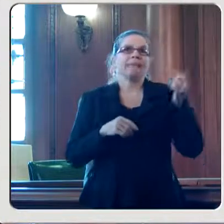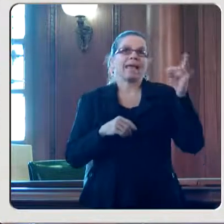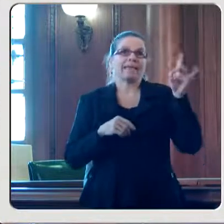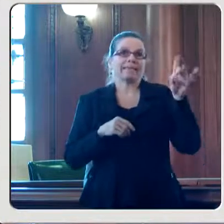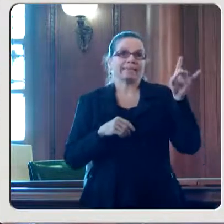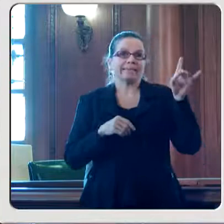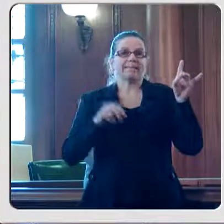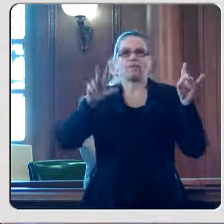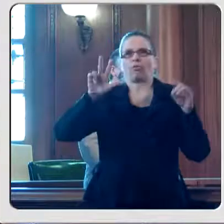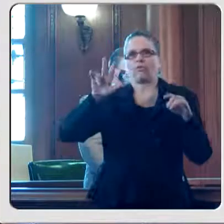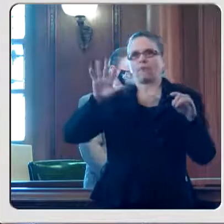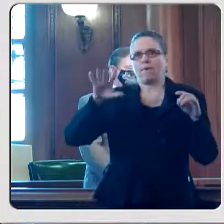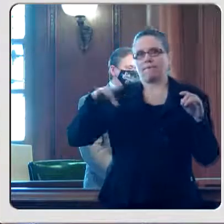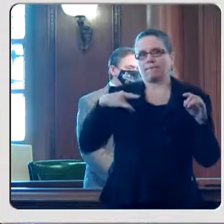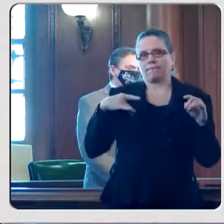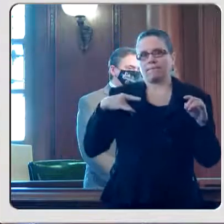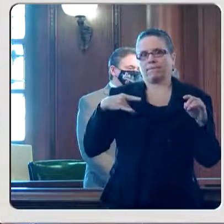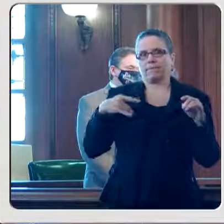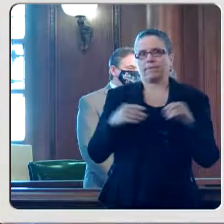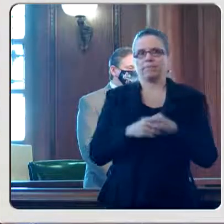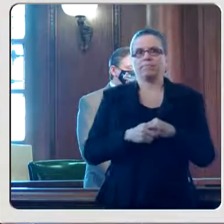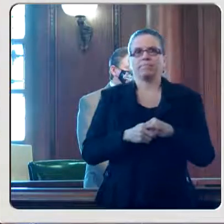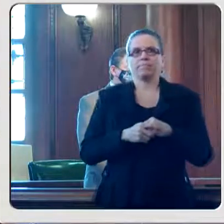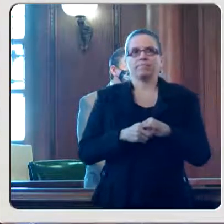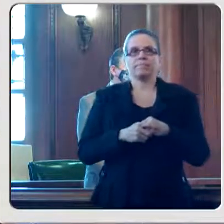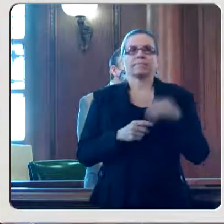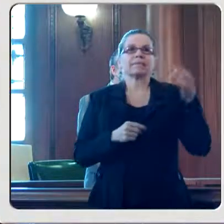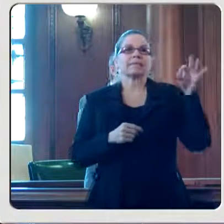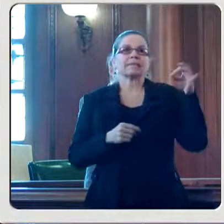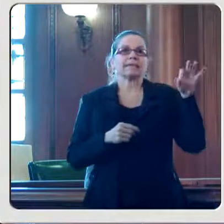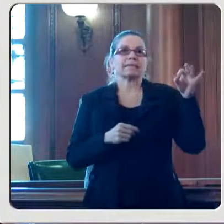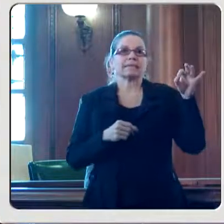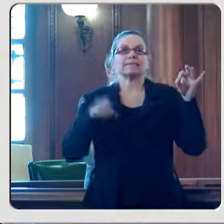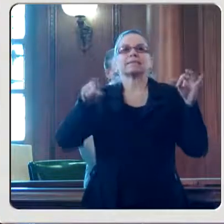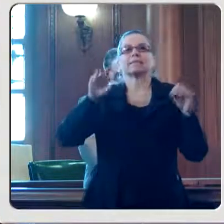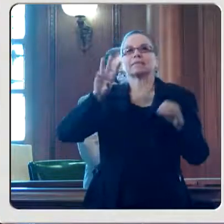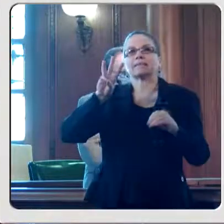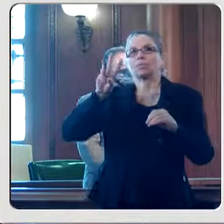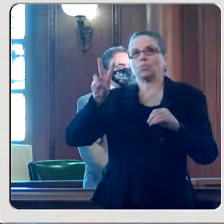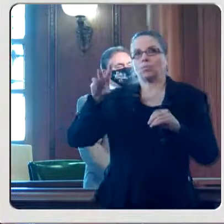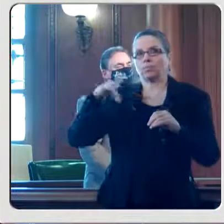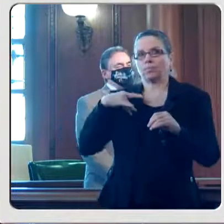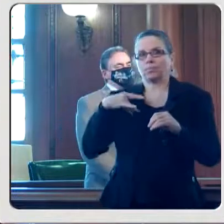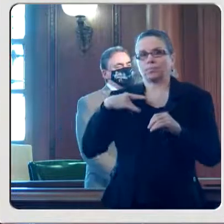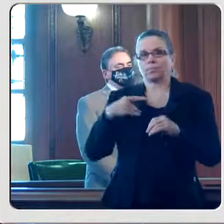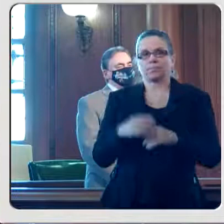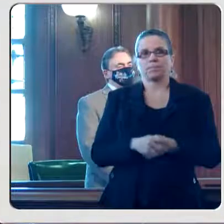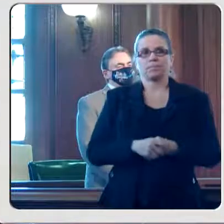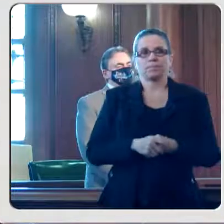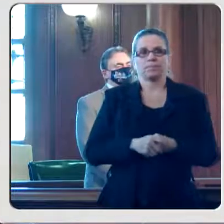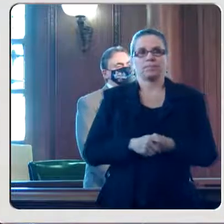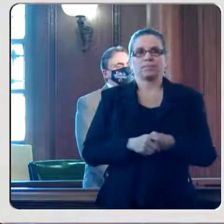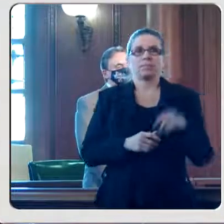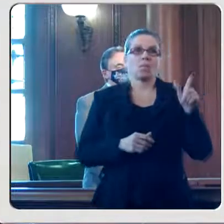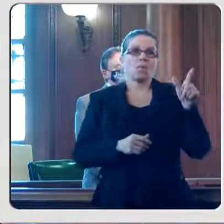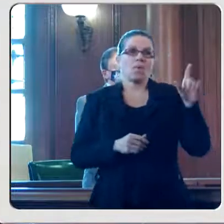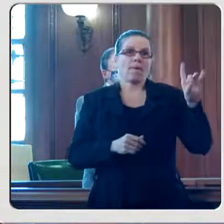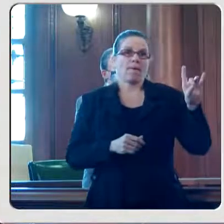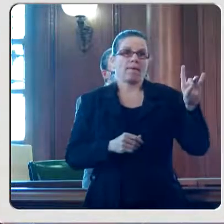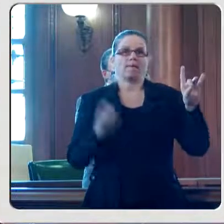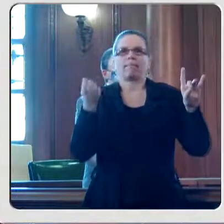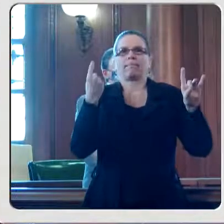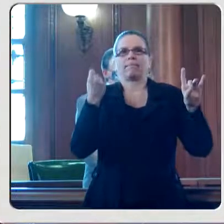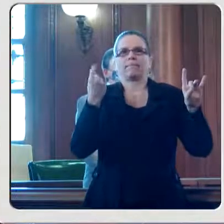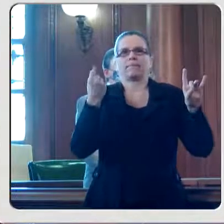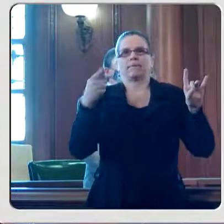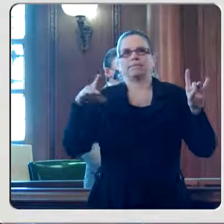cases, 5%. 1-9, 62 cases, 10%. 2-8, 11 cases,